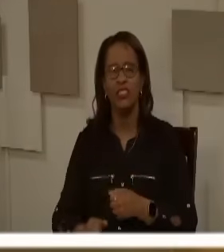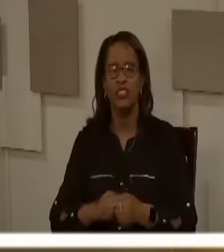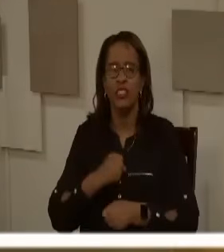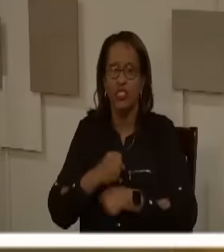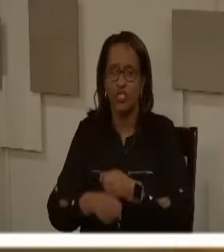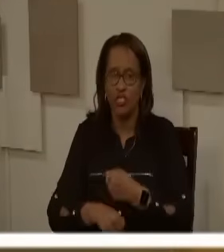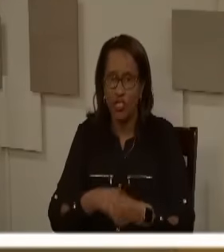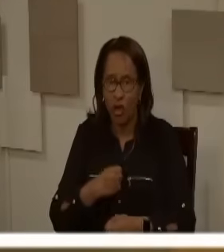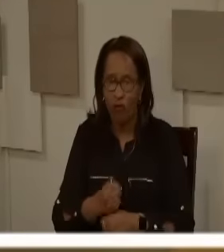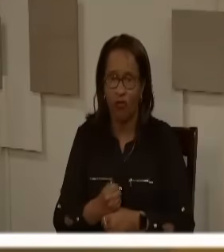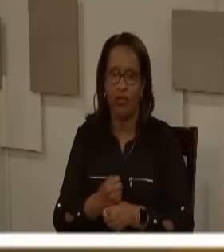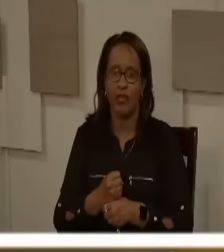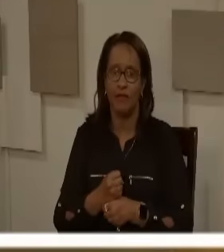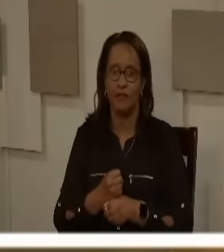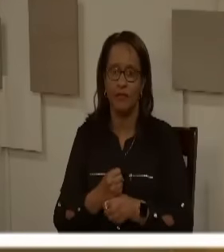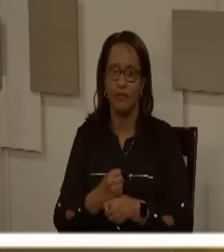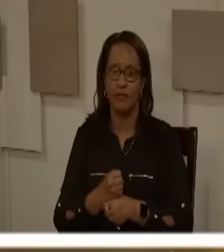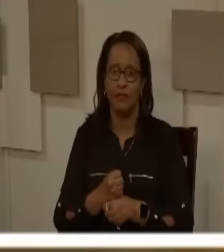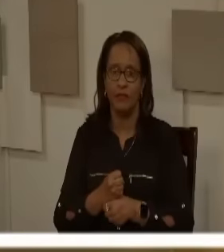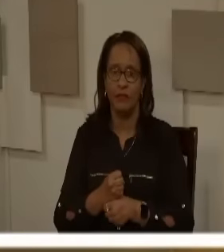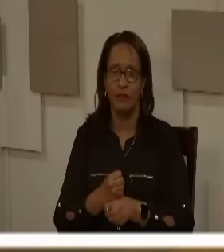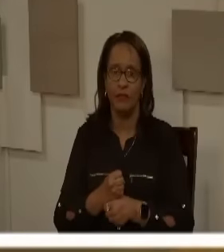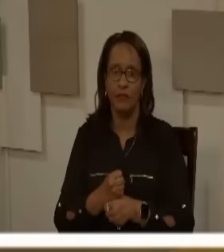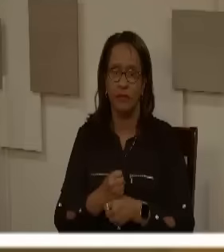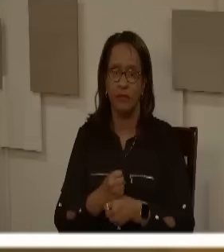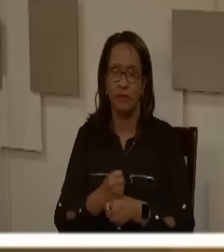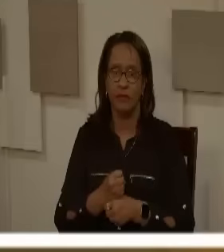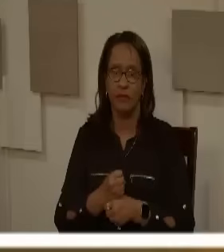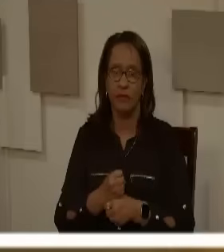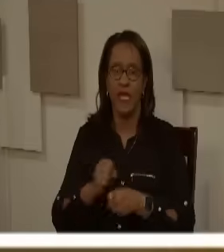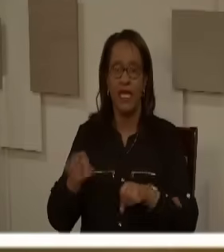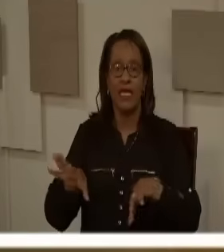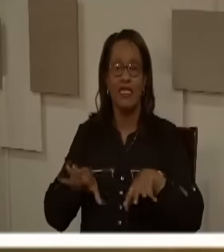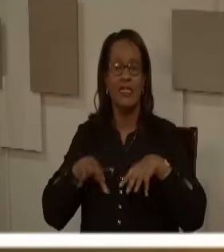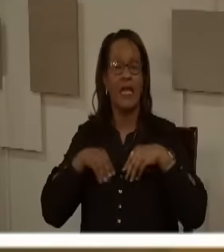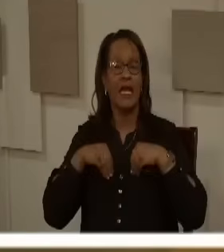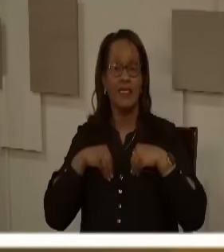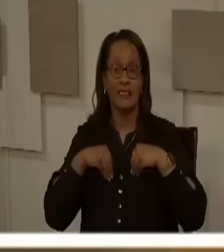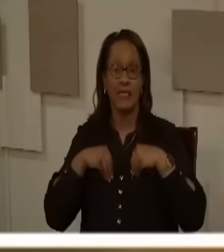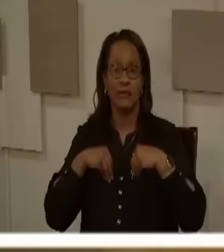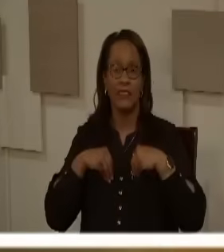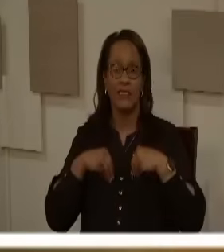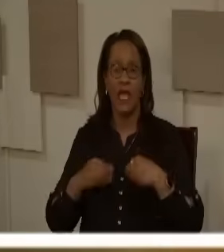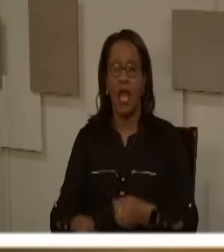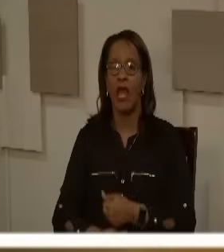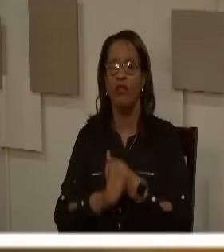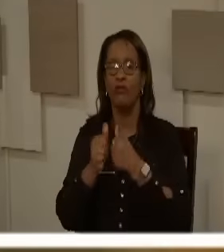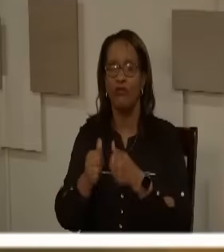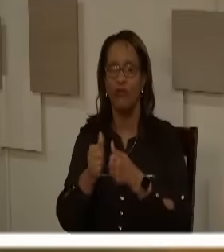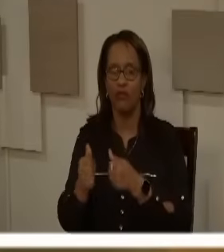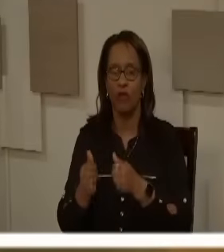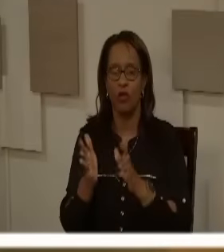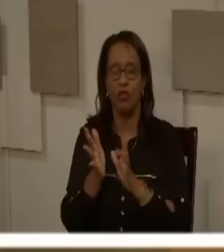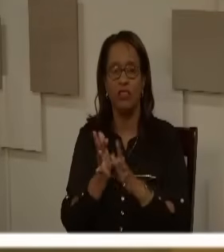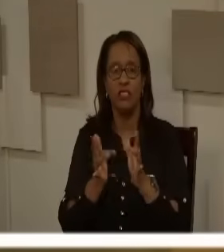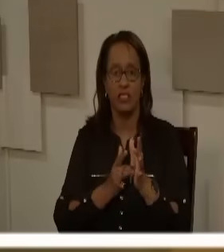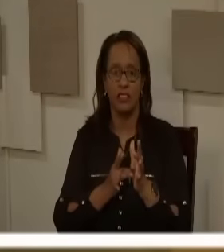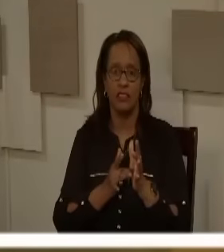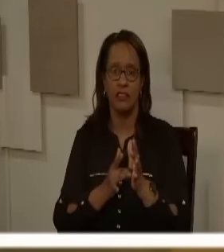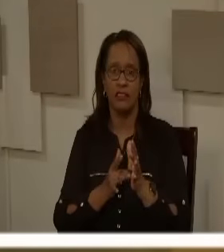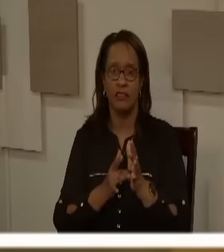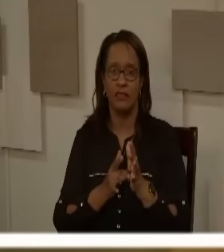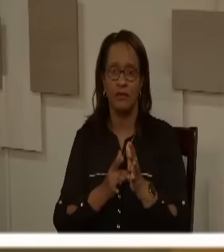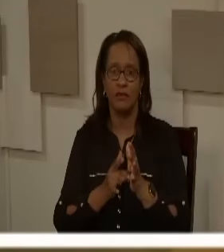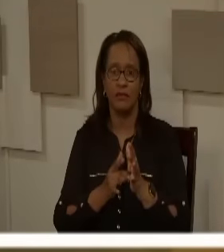freely, willingly, and acceptingly, and follow me. Can you hear that now?